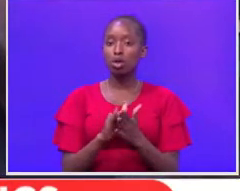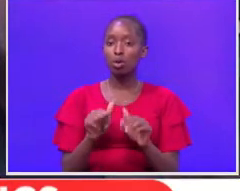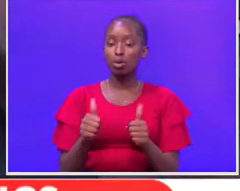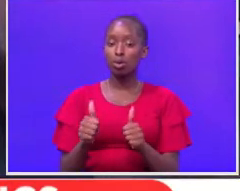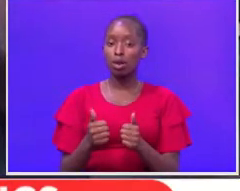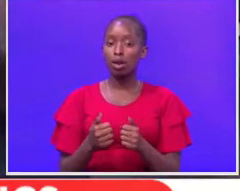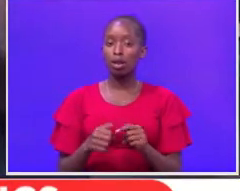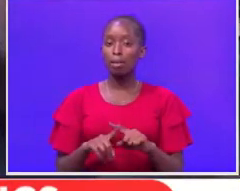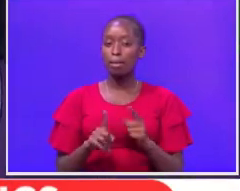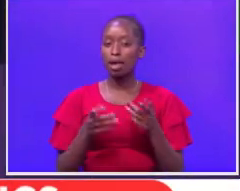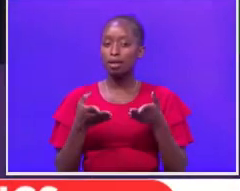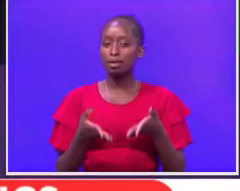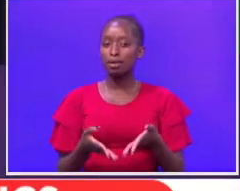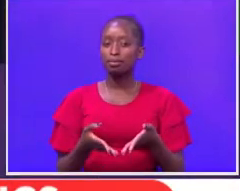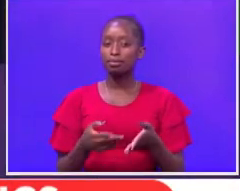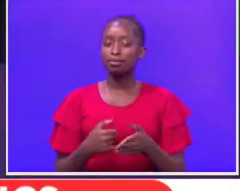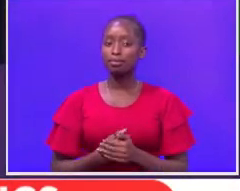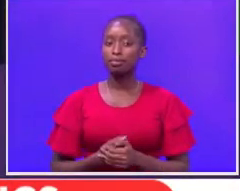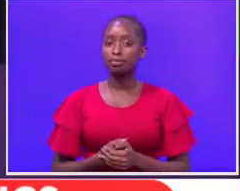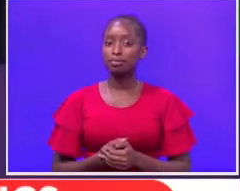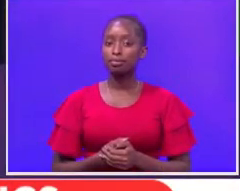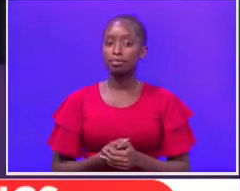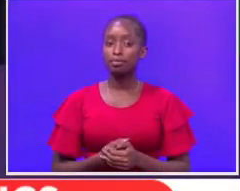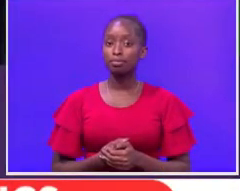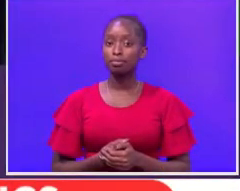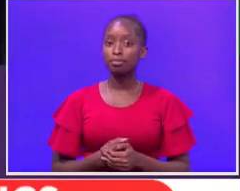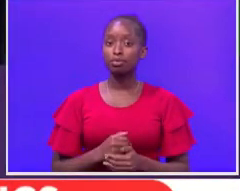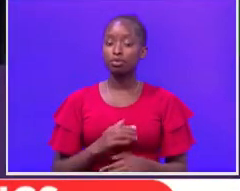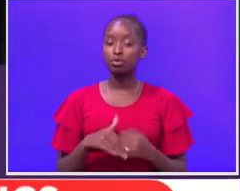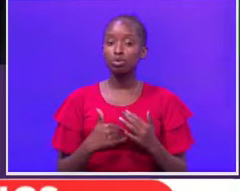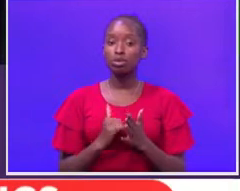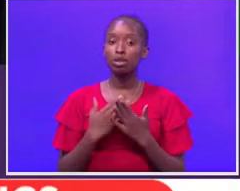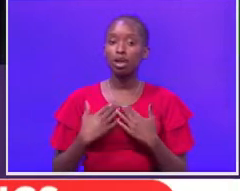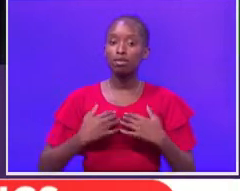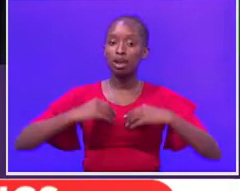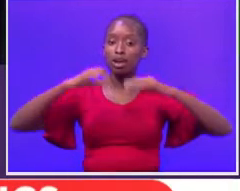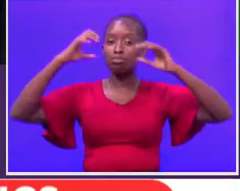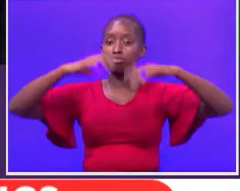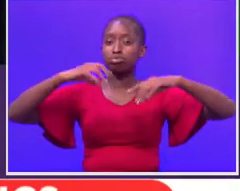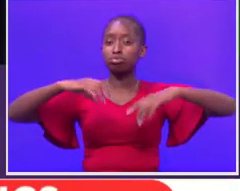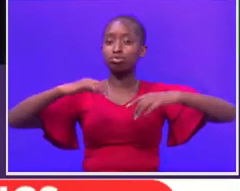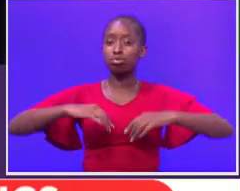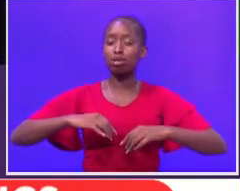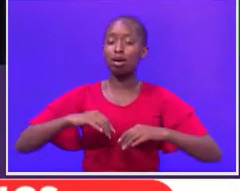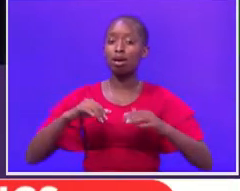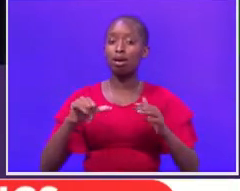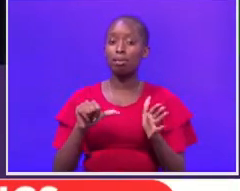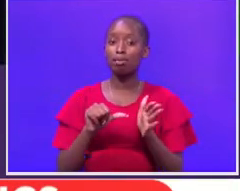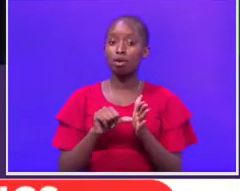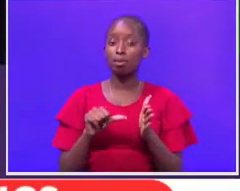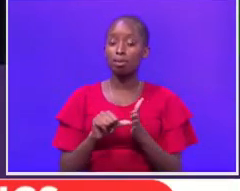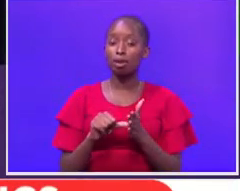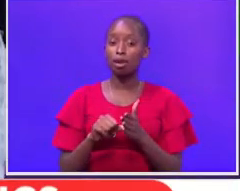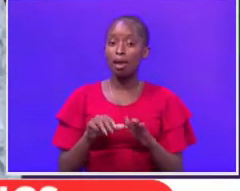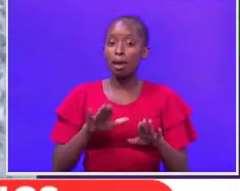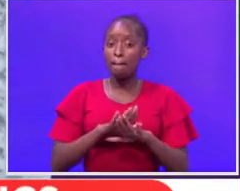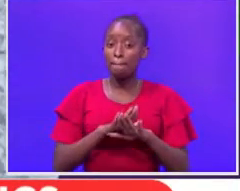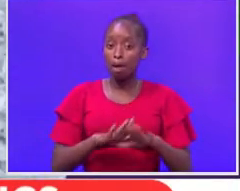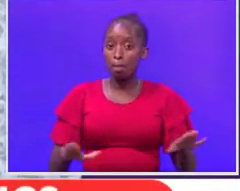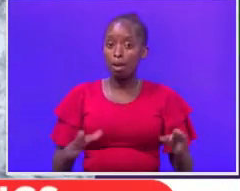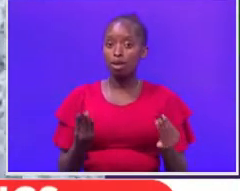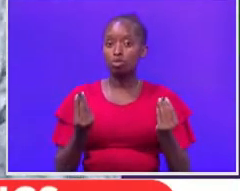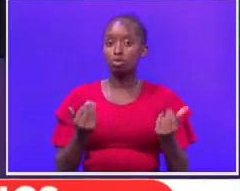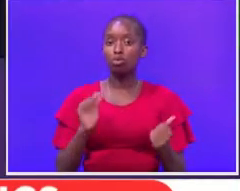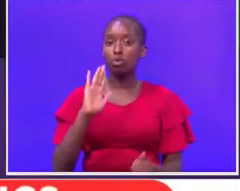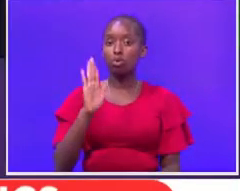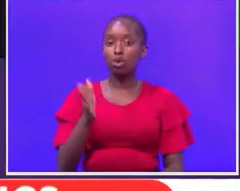Kano, the perennial flooding problem will eventually permanently be sorted out through